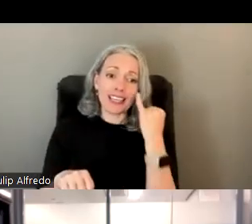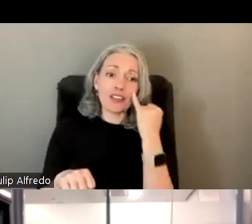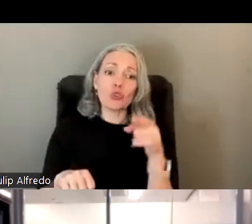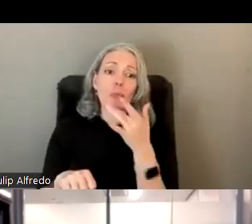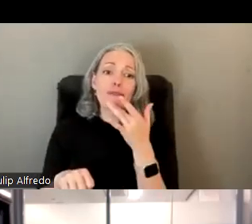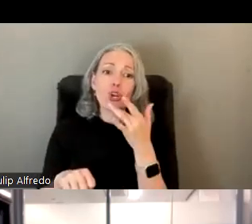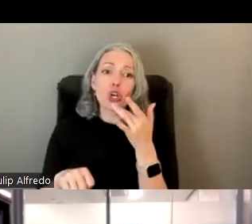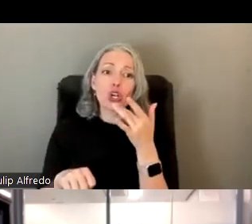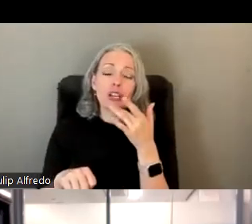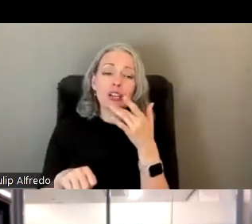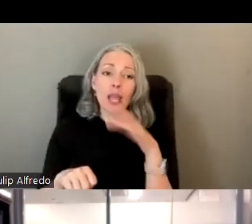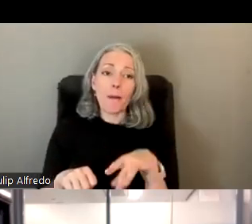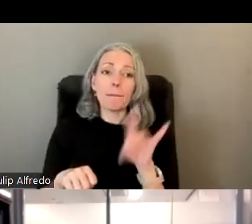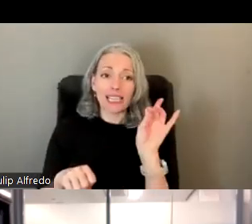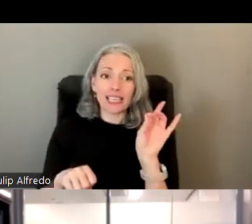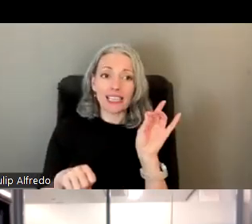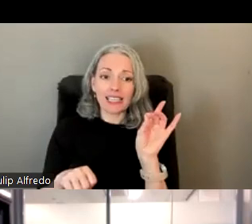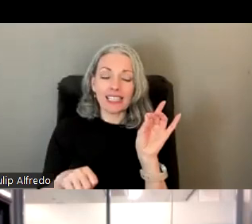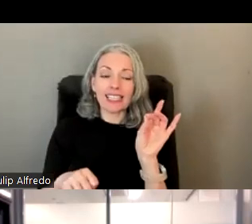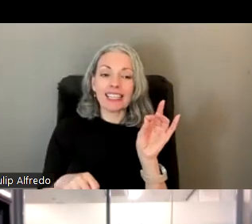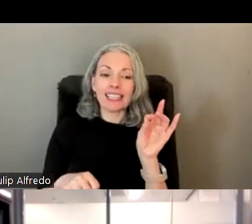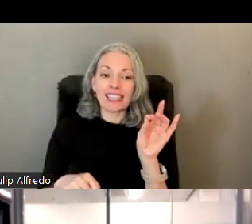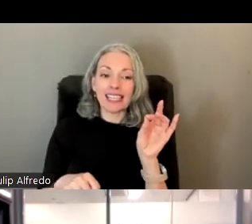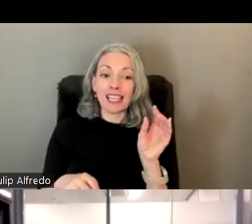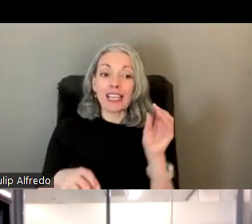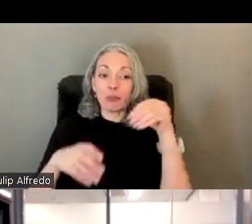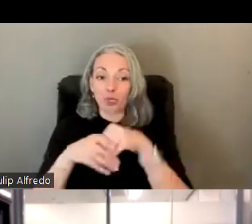choose your favorite one in the chat.